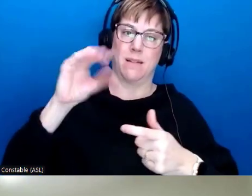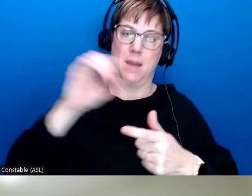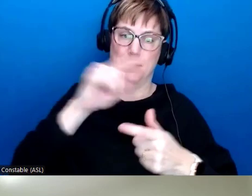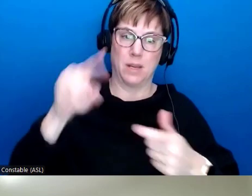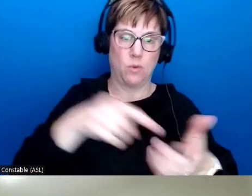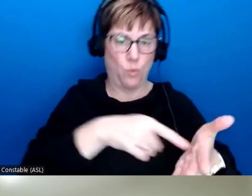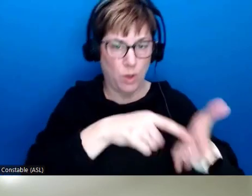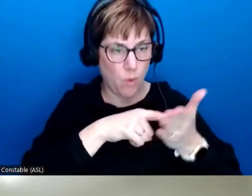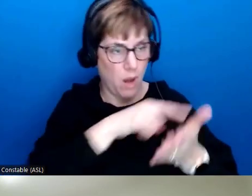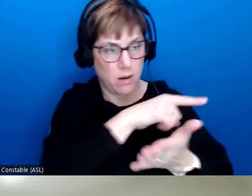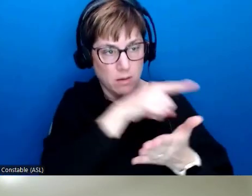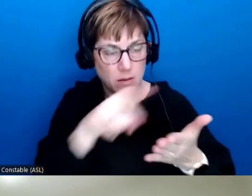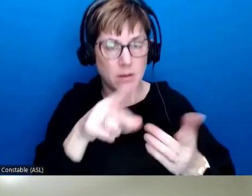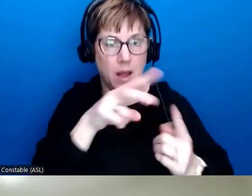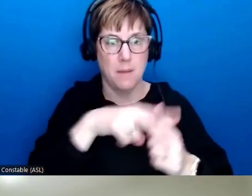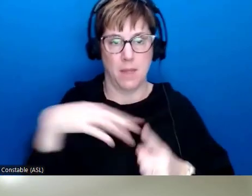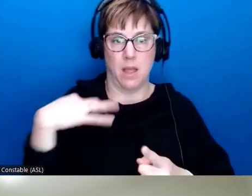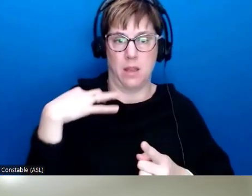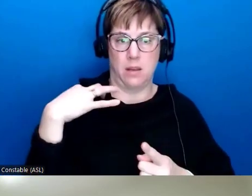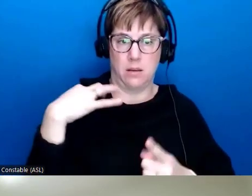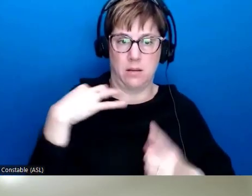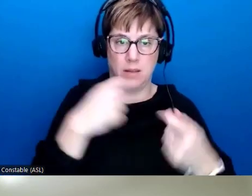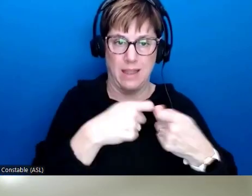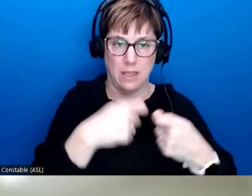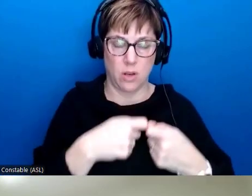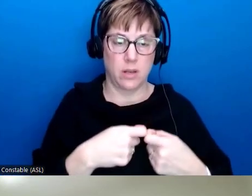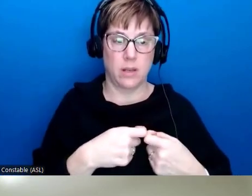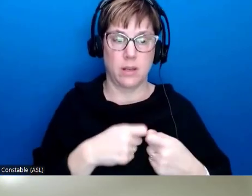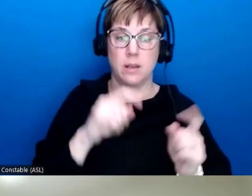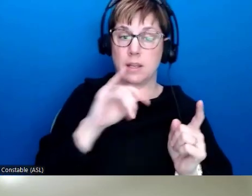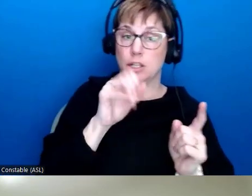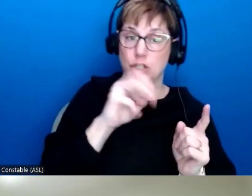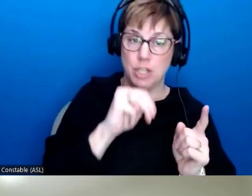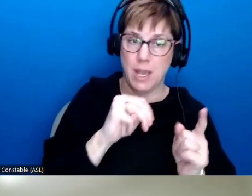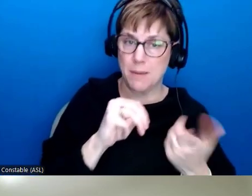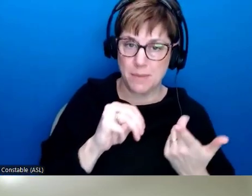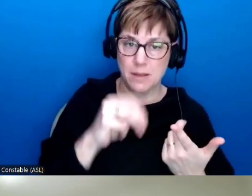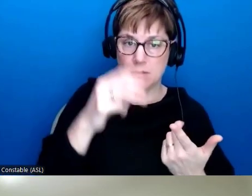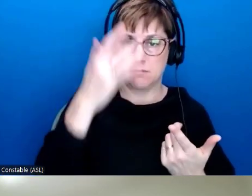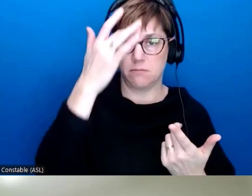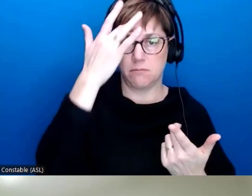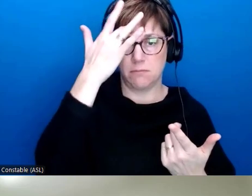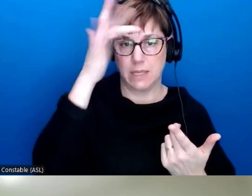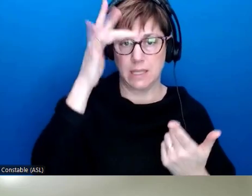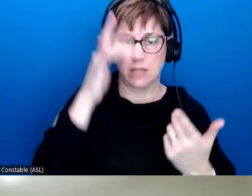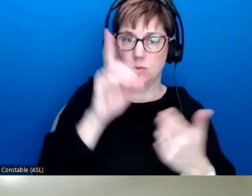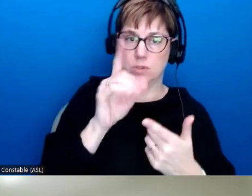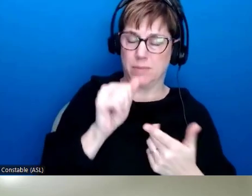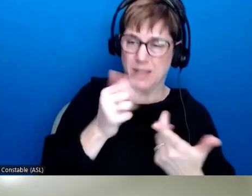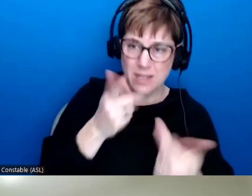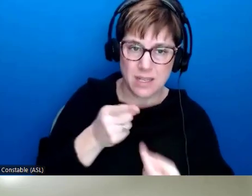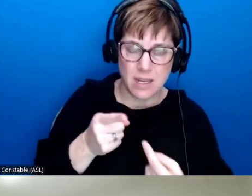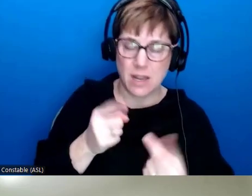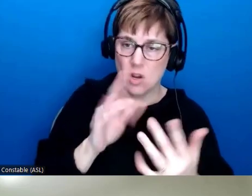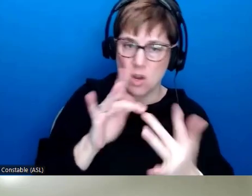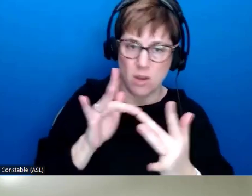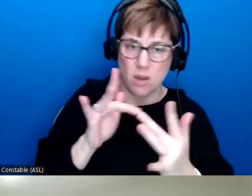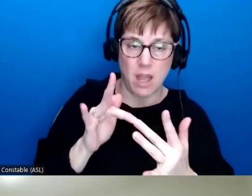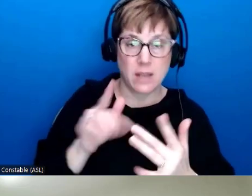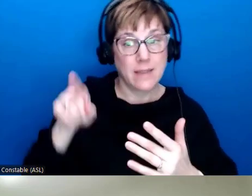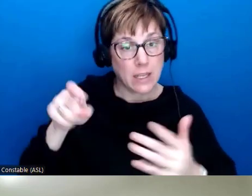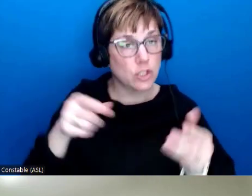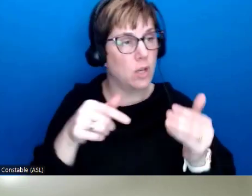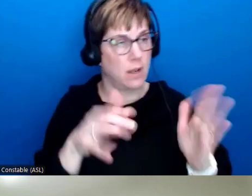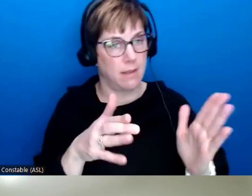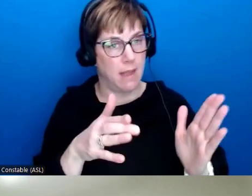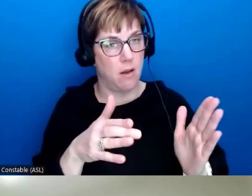apply electronically. Jim has an intellectual disability, which makes this process difficult for him. The company should allow Jim to apply using a